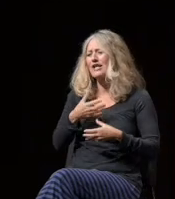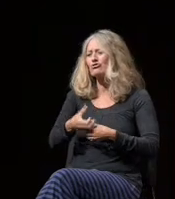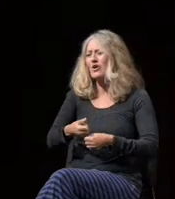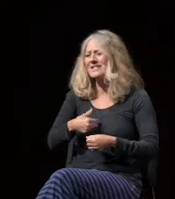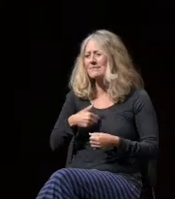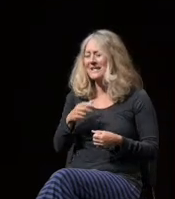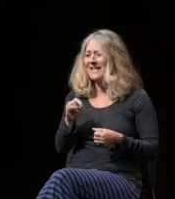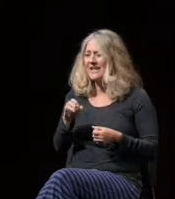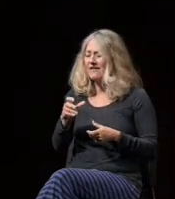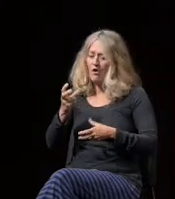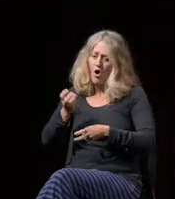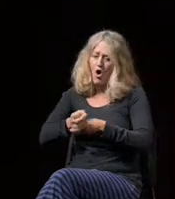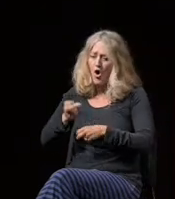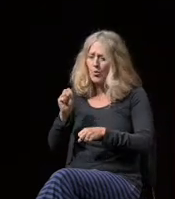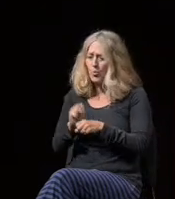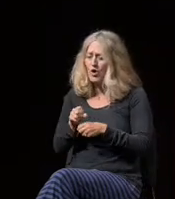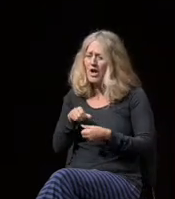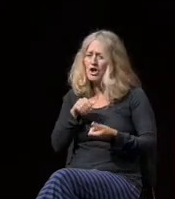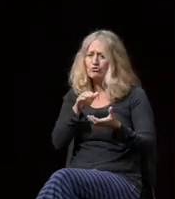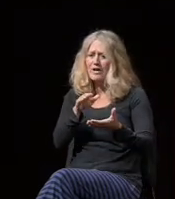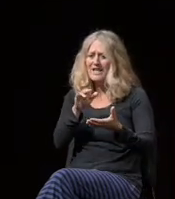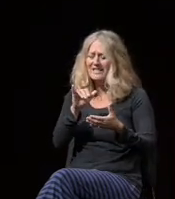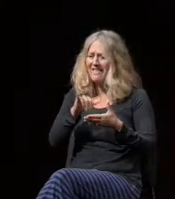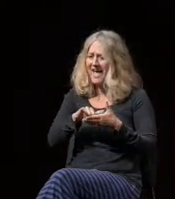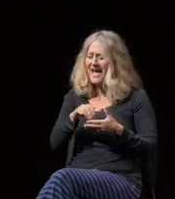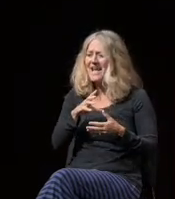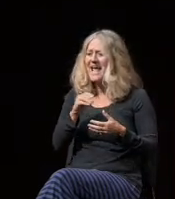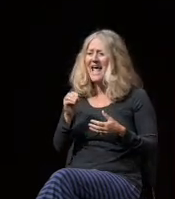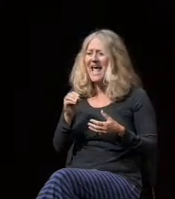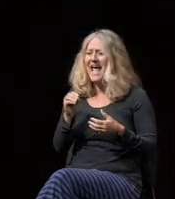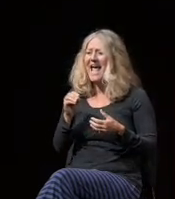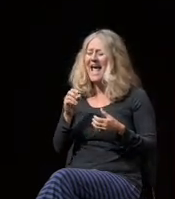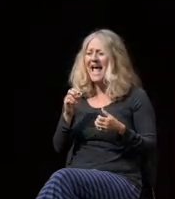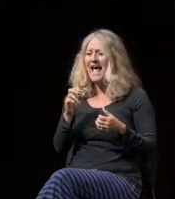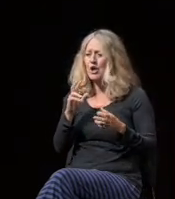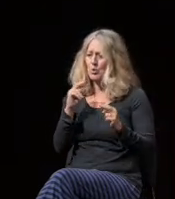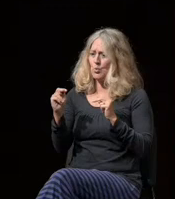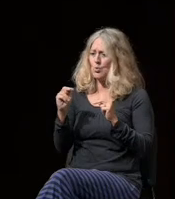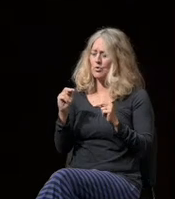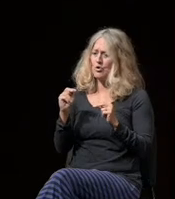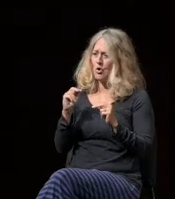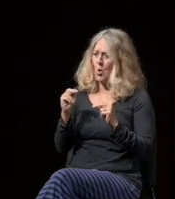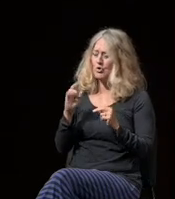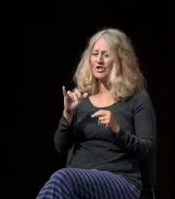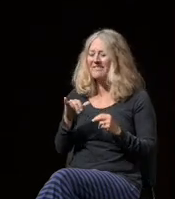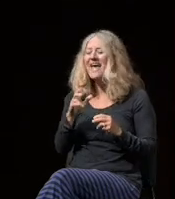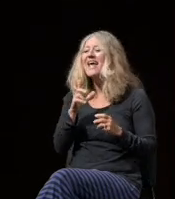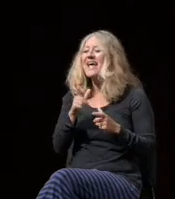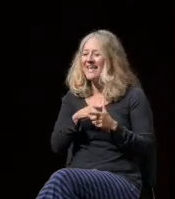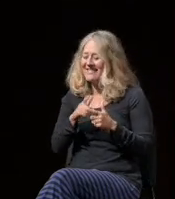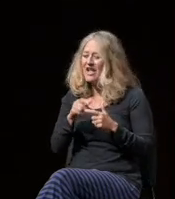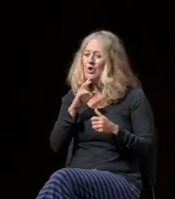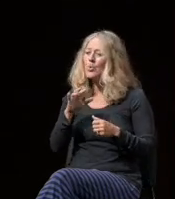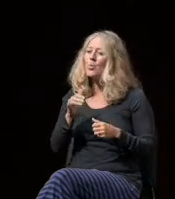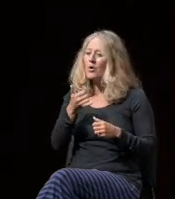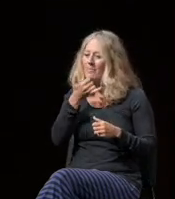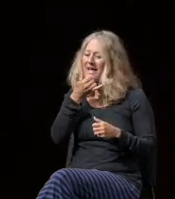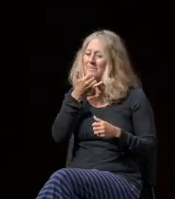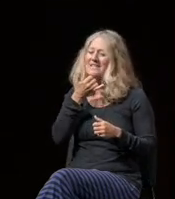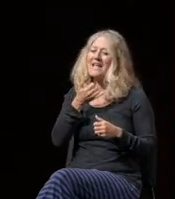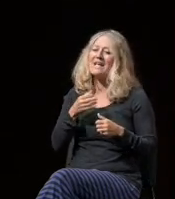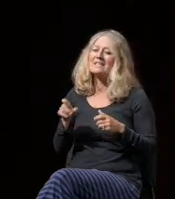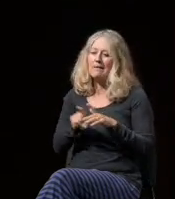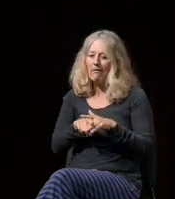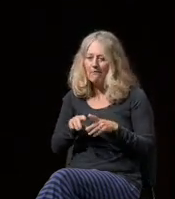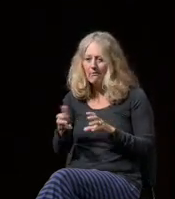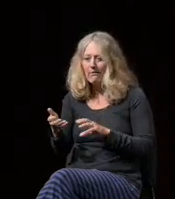you do the hard work of addressing those structures and mitigating those structures, you are gonna make mistakes. You're gonna get it wrong. You're gonna